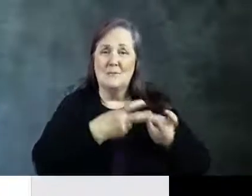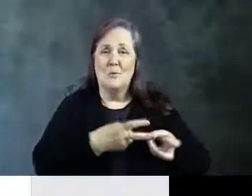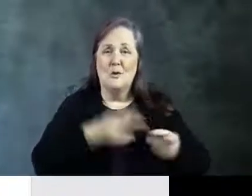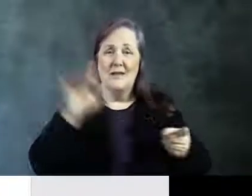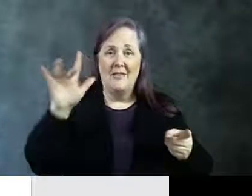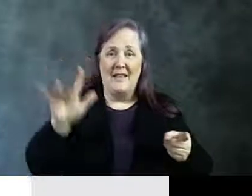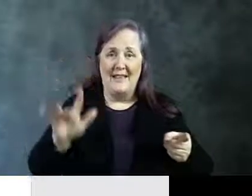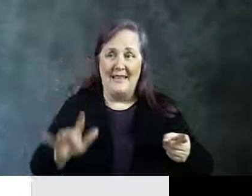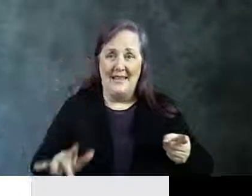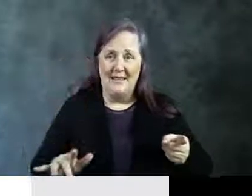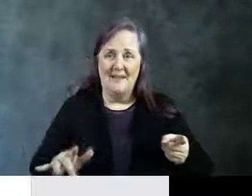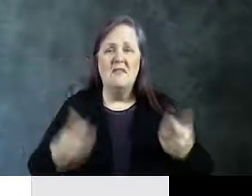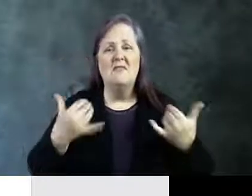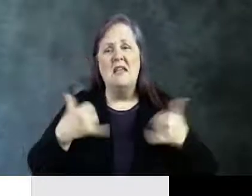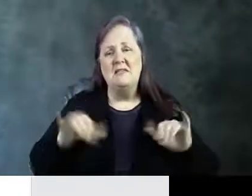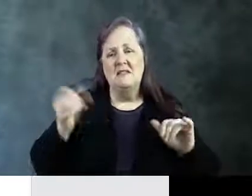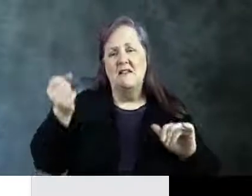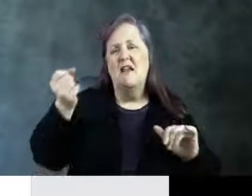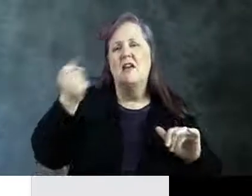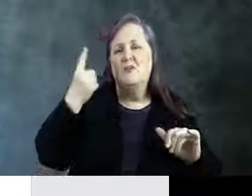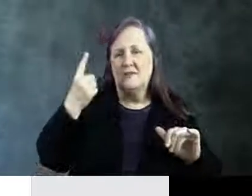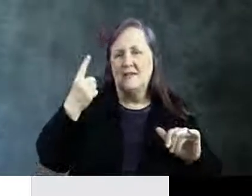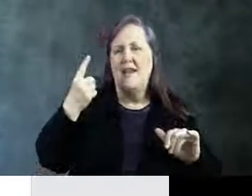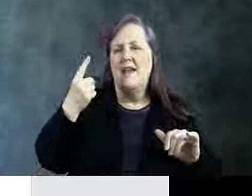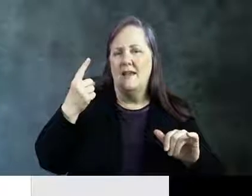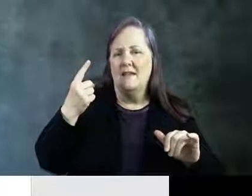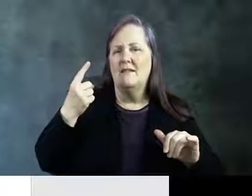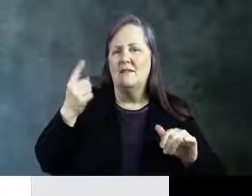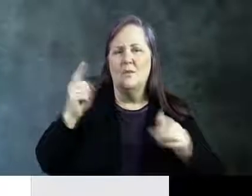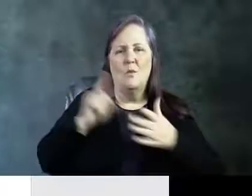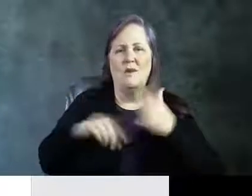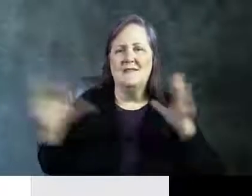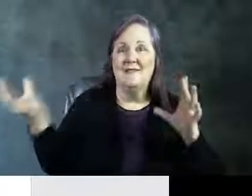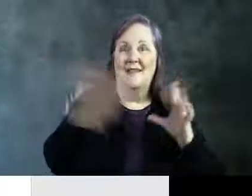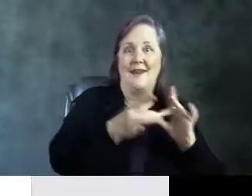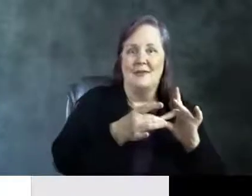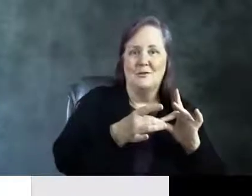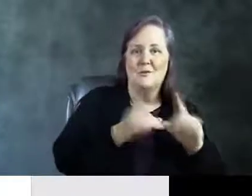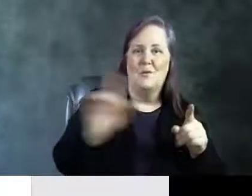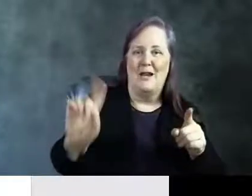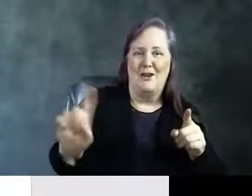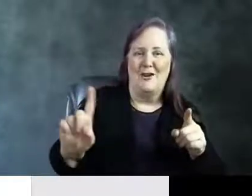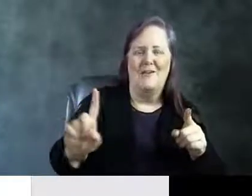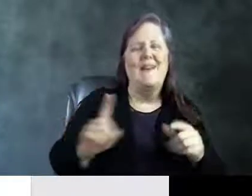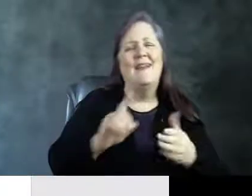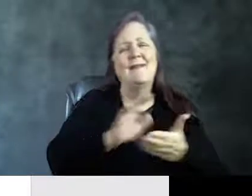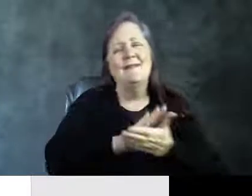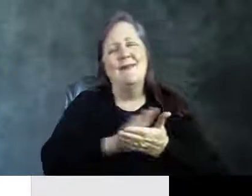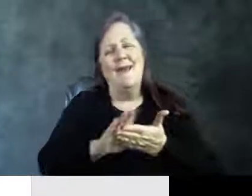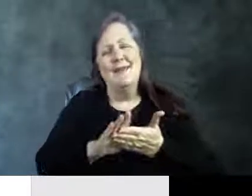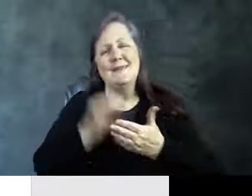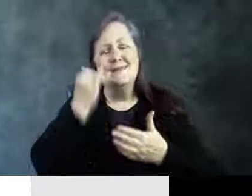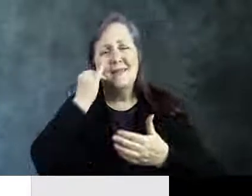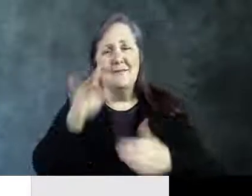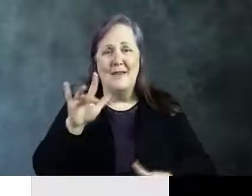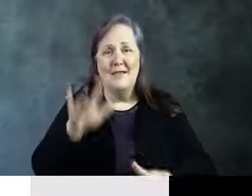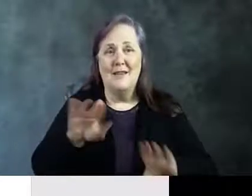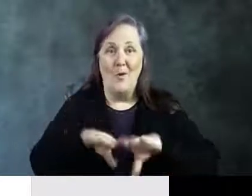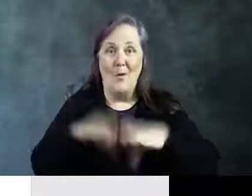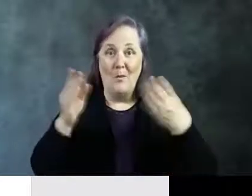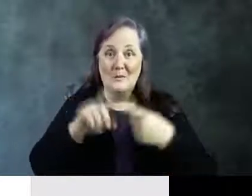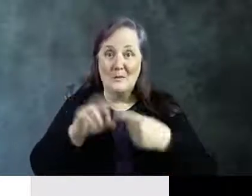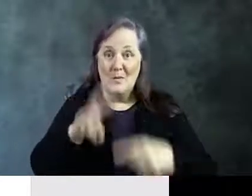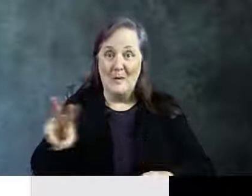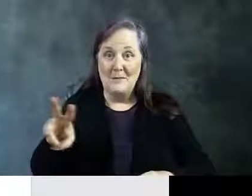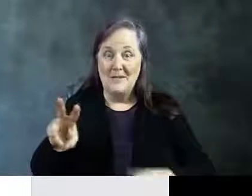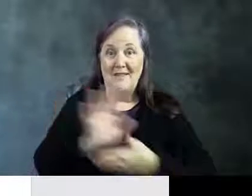they'll still understand what that link goes to. And it's also a really great courtesy if you do have a link that's opening to a website where